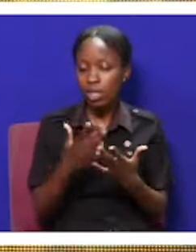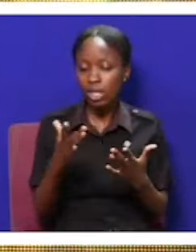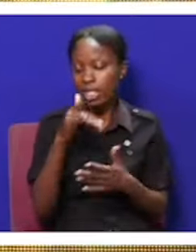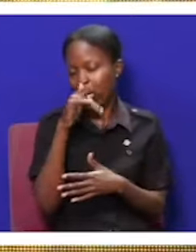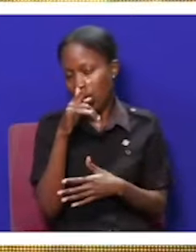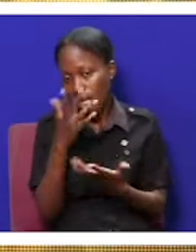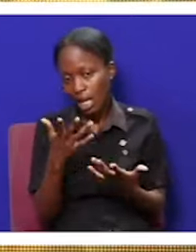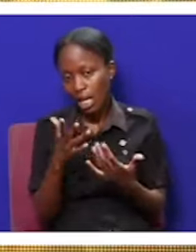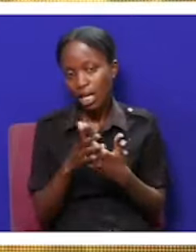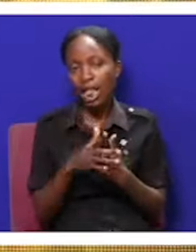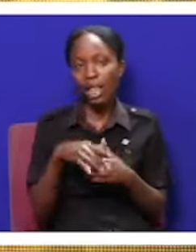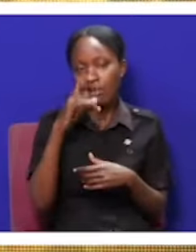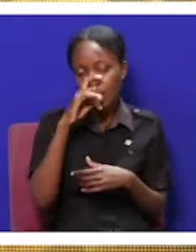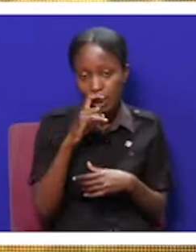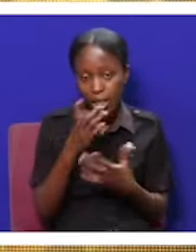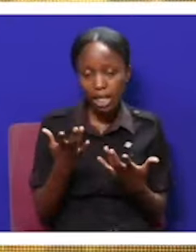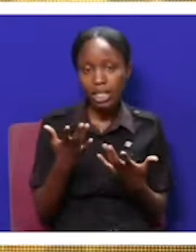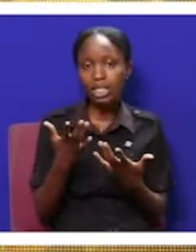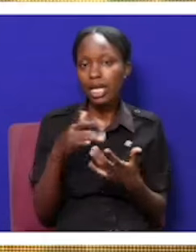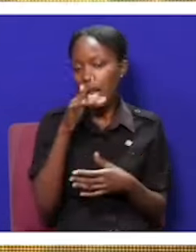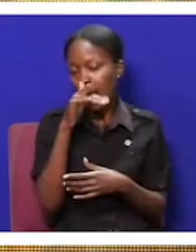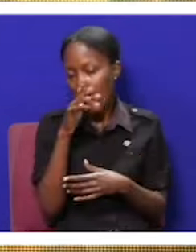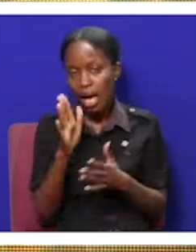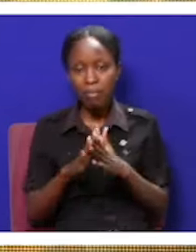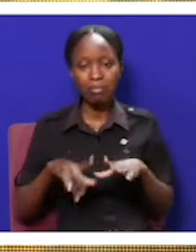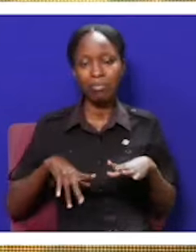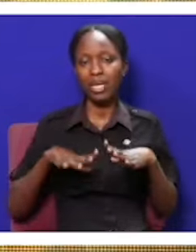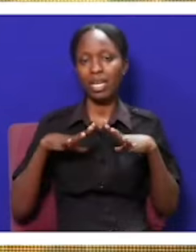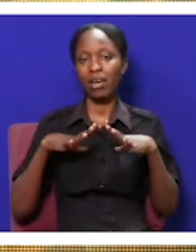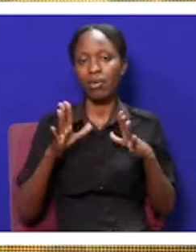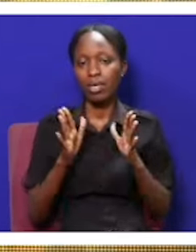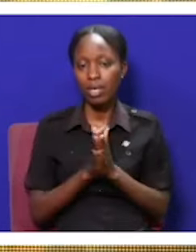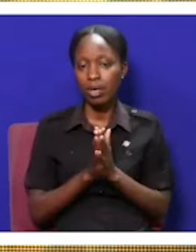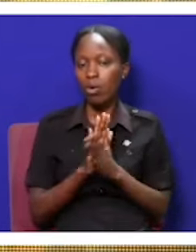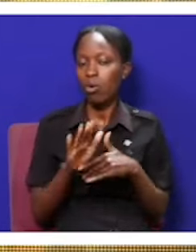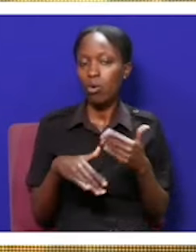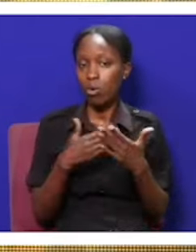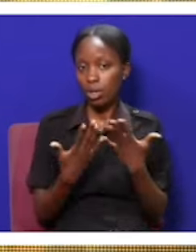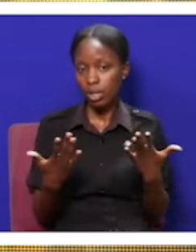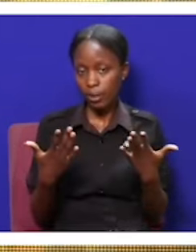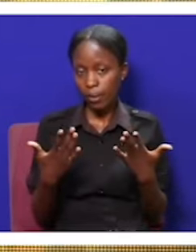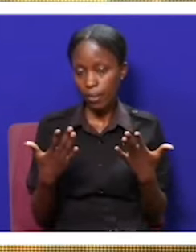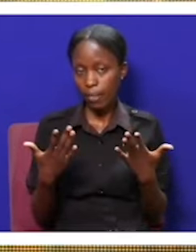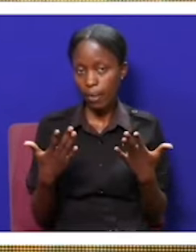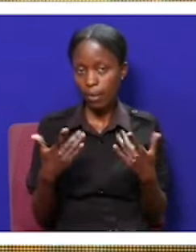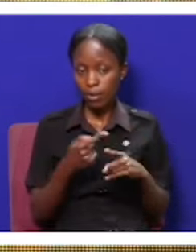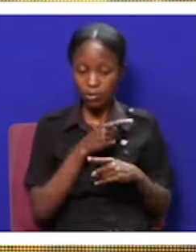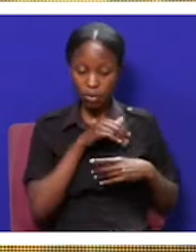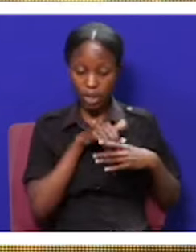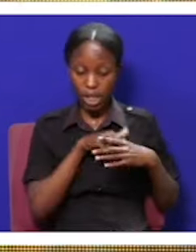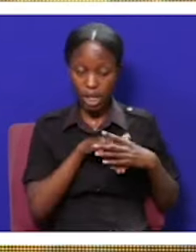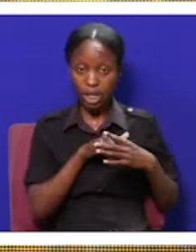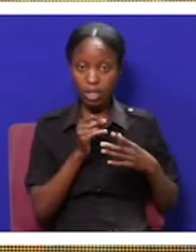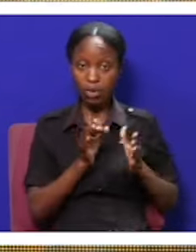indecency, jealousy, slander, pride, and folly." All these evil things come from the inside